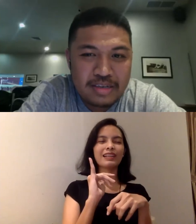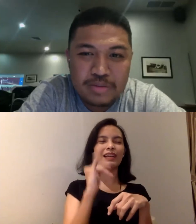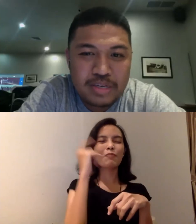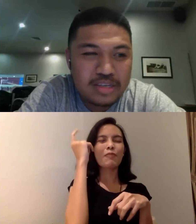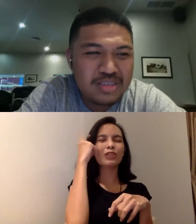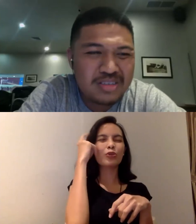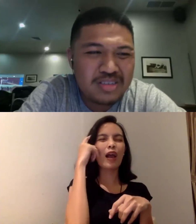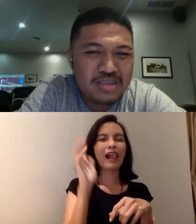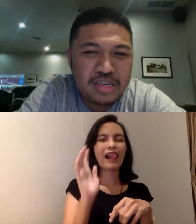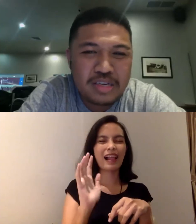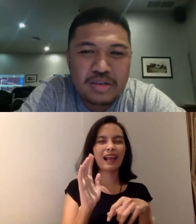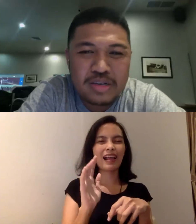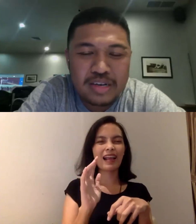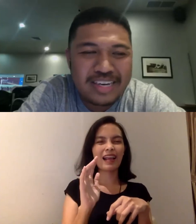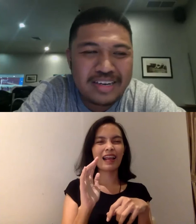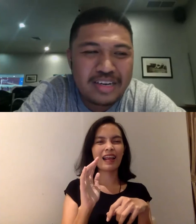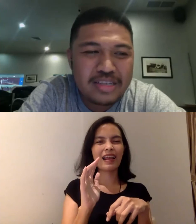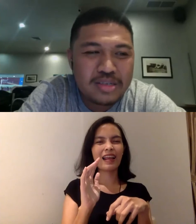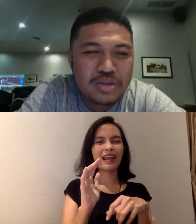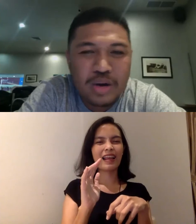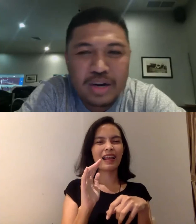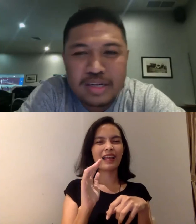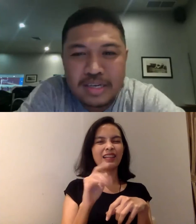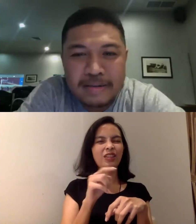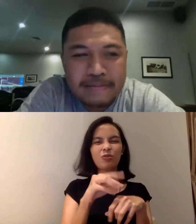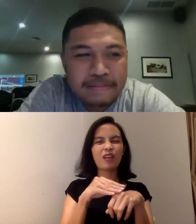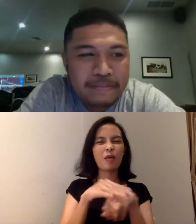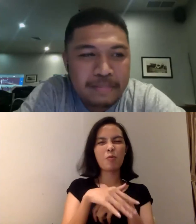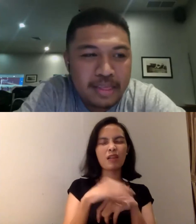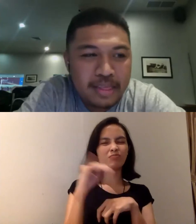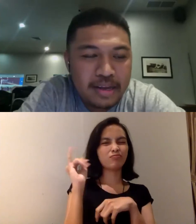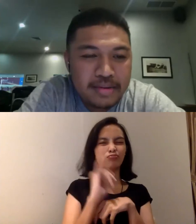could get so ugly.